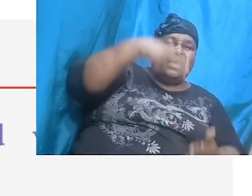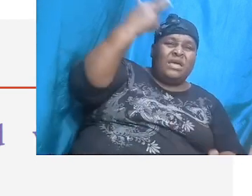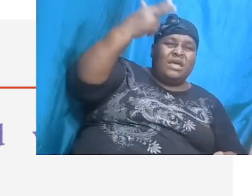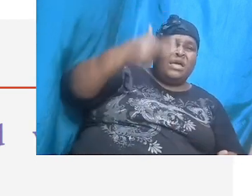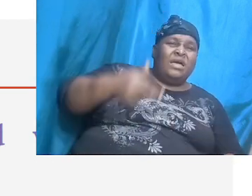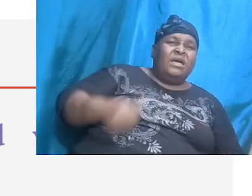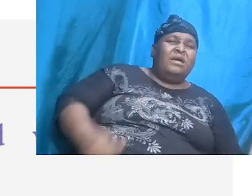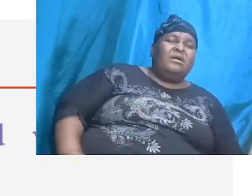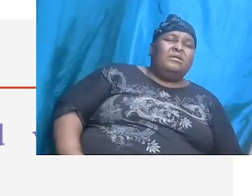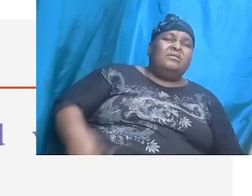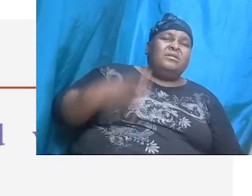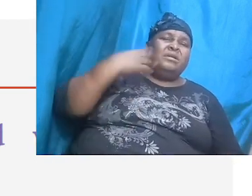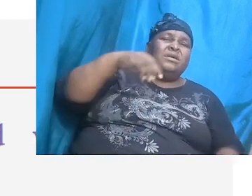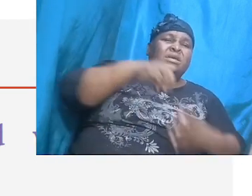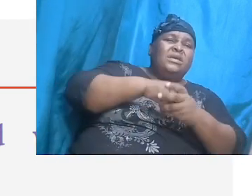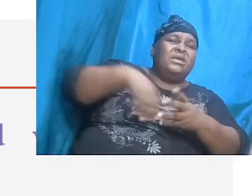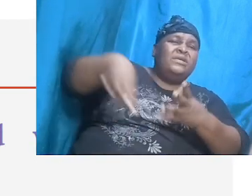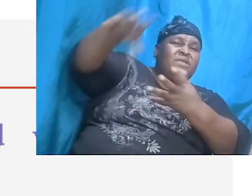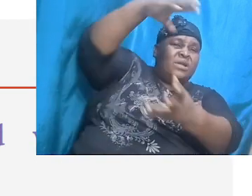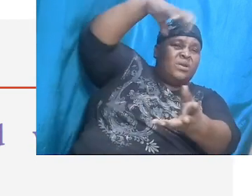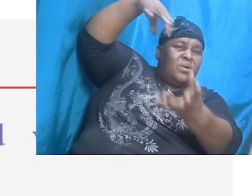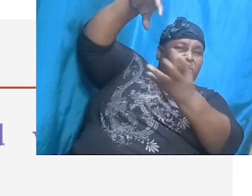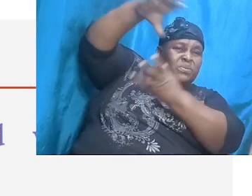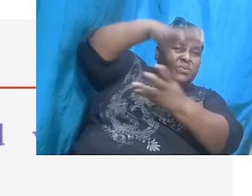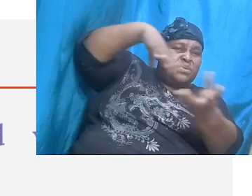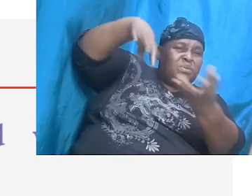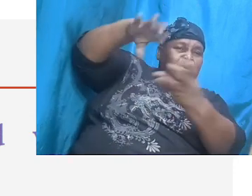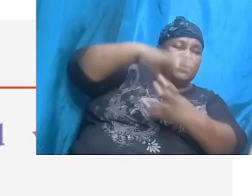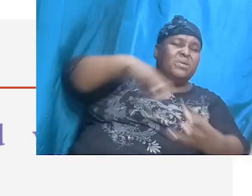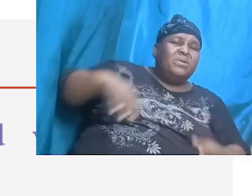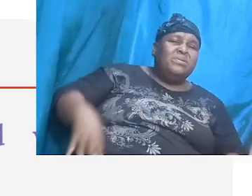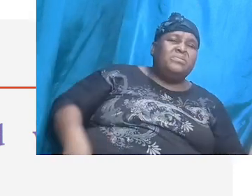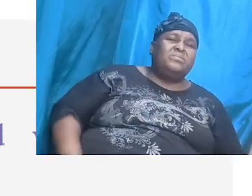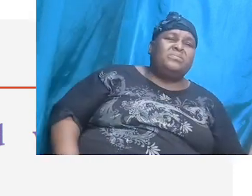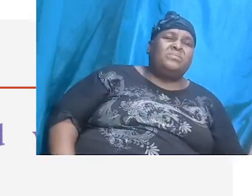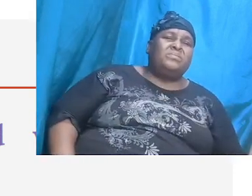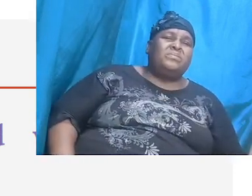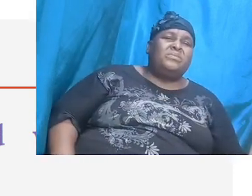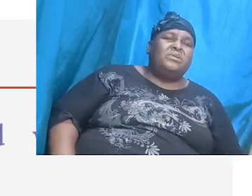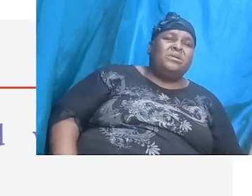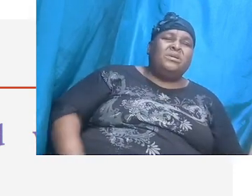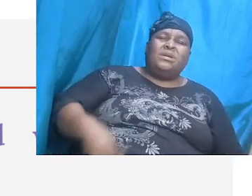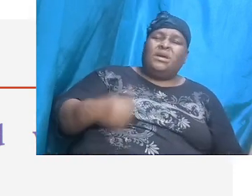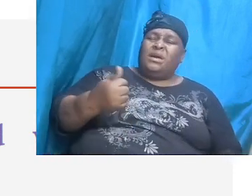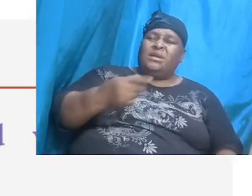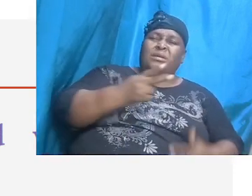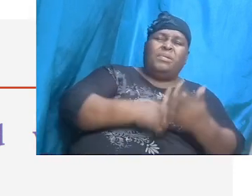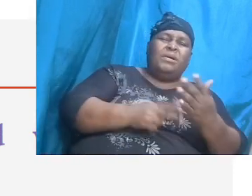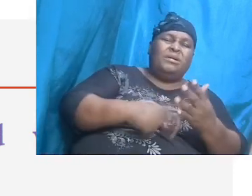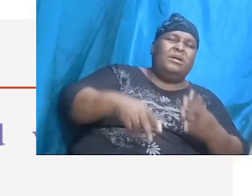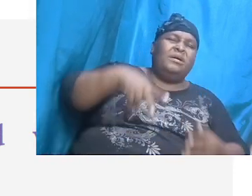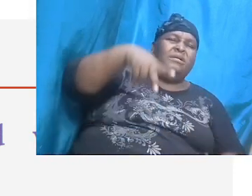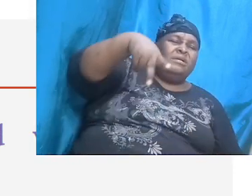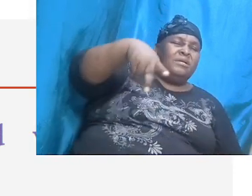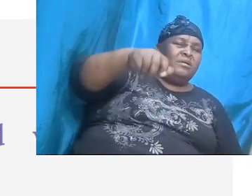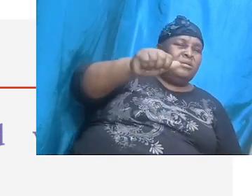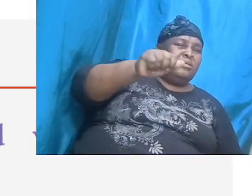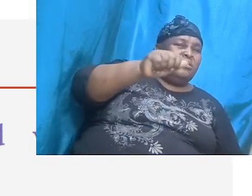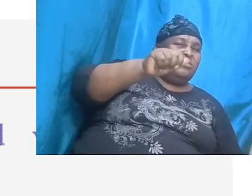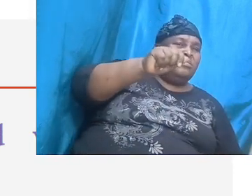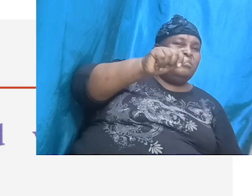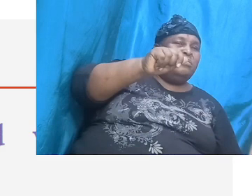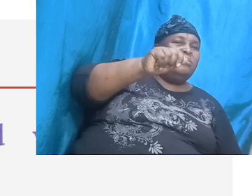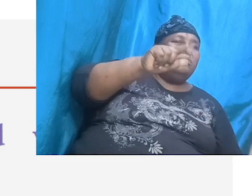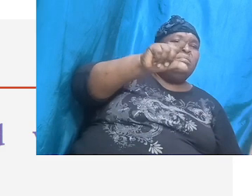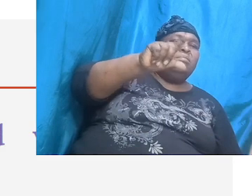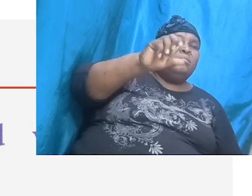practically almost in the clouds. It was there. Now, you see, in the other parts of Palestine, outside of the